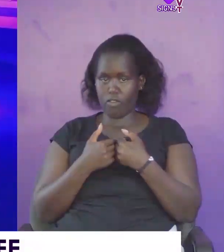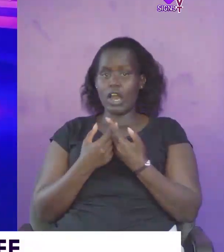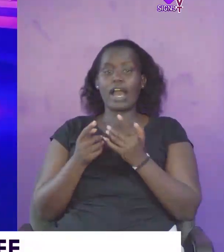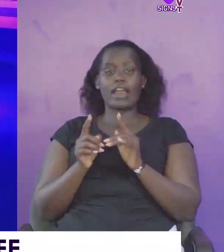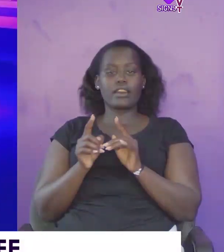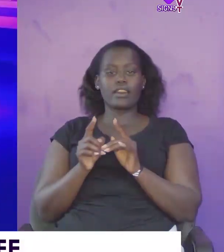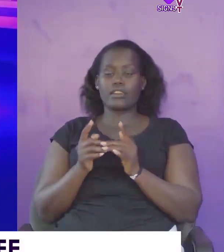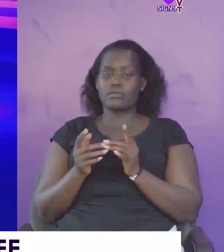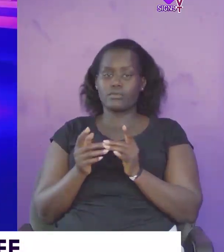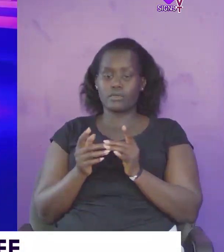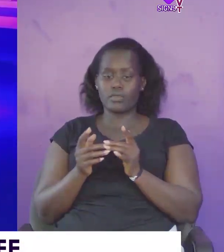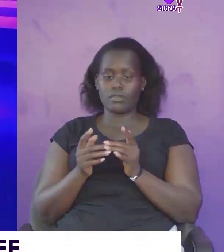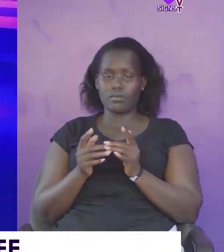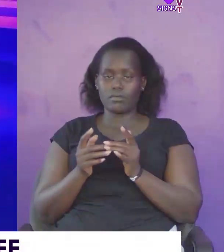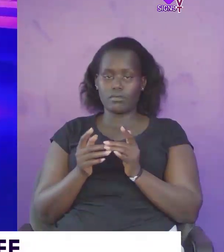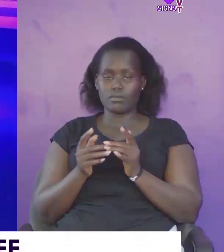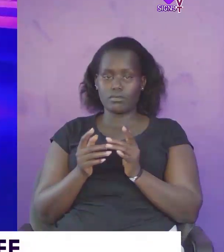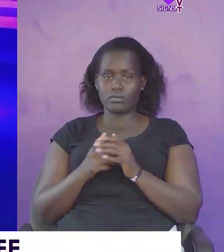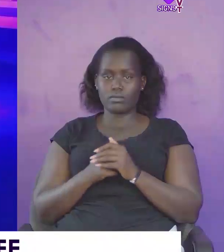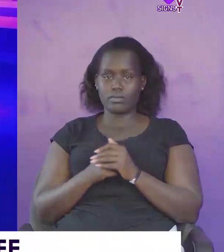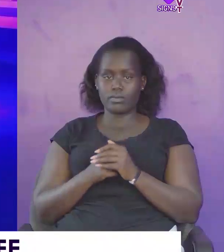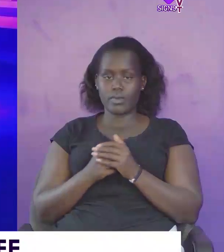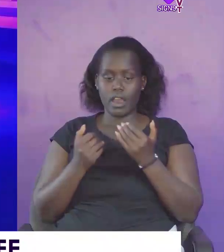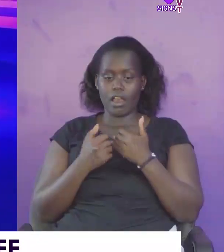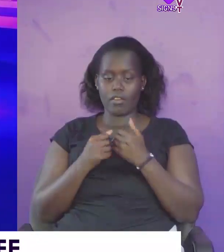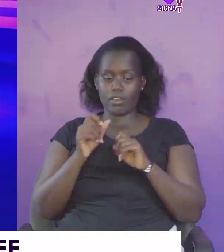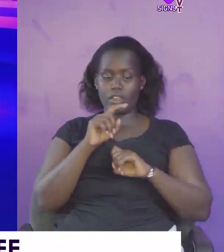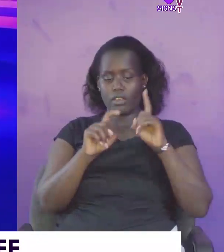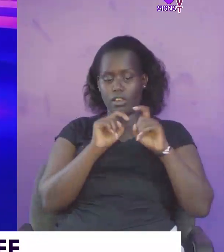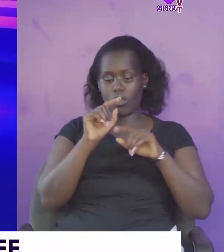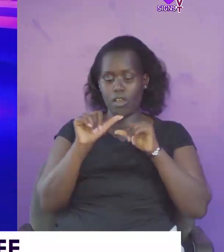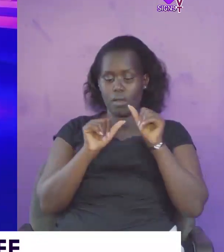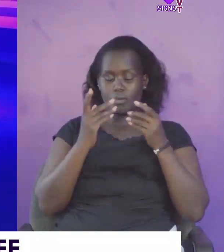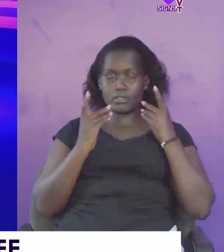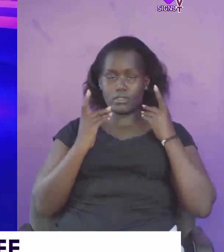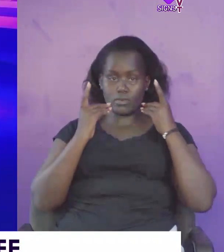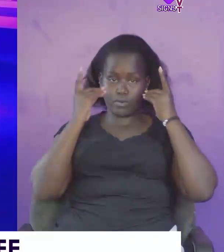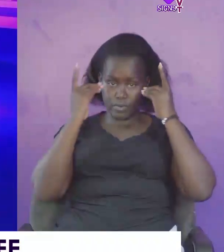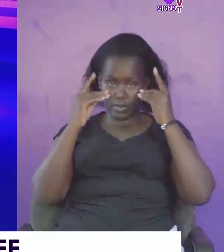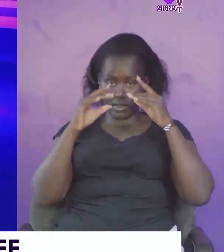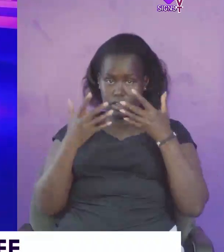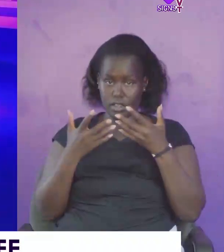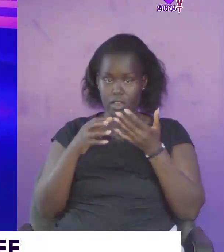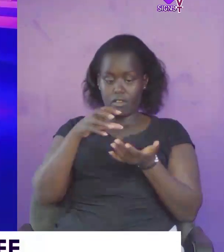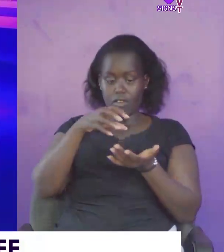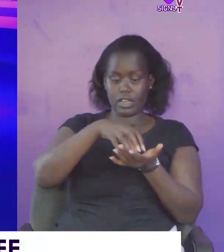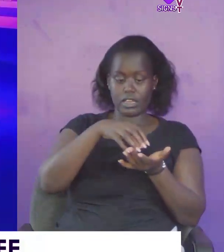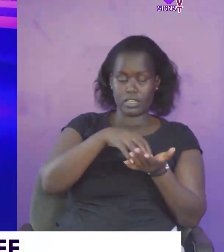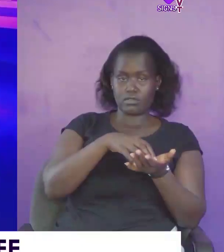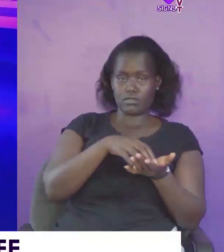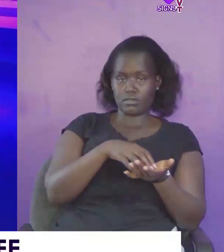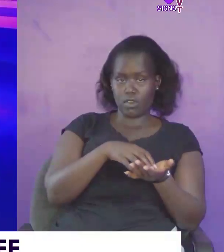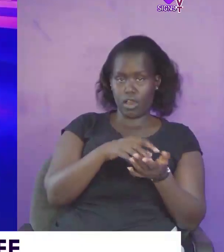instead of even dealing with questions of depression, questions these cases